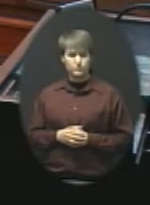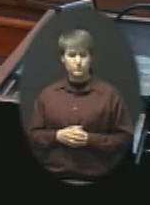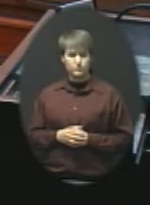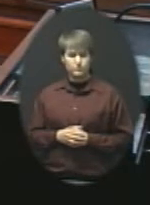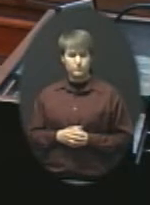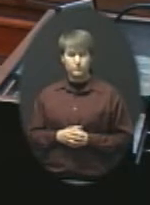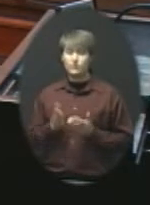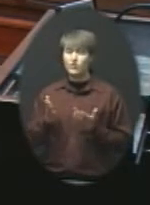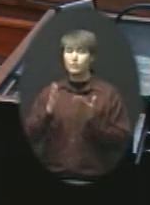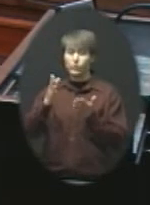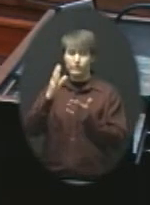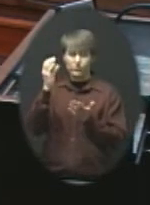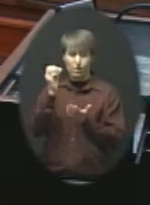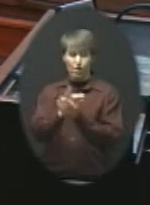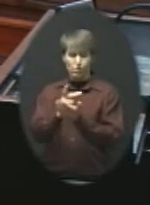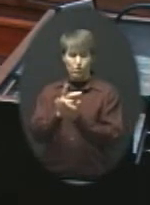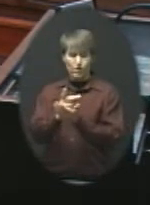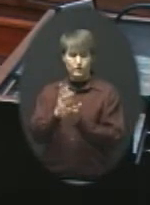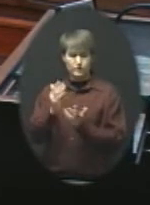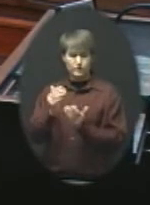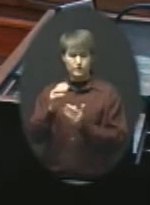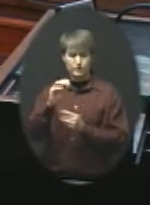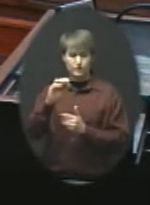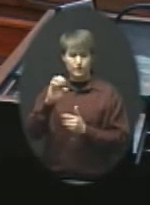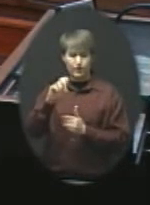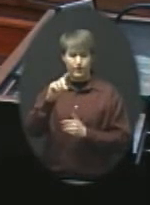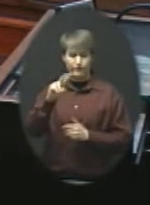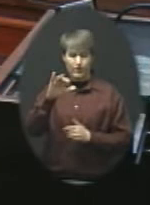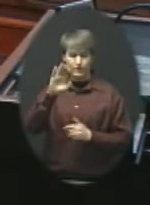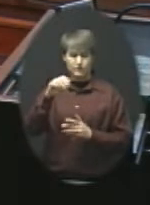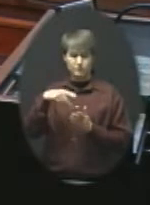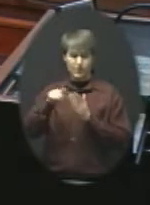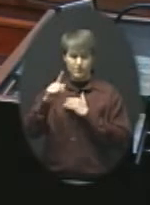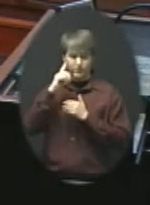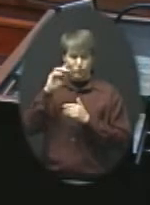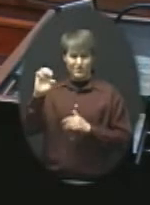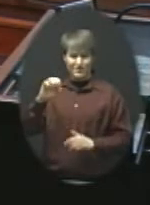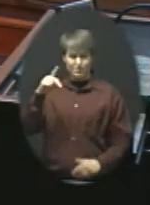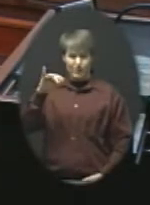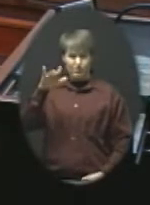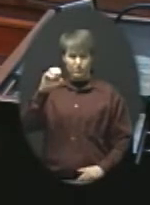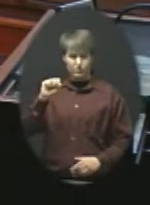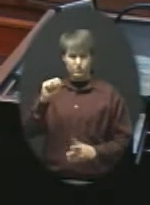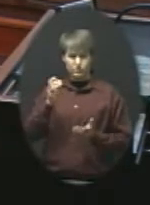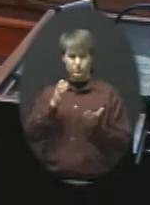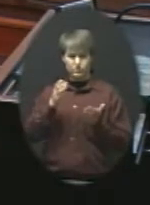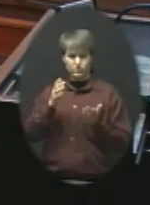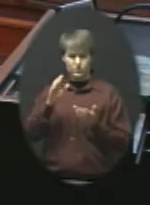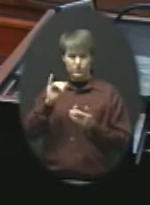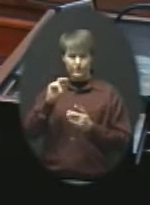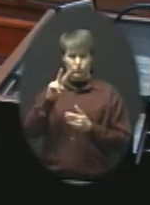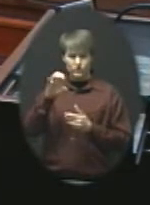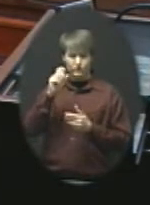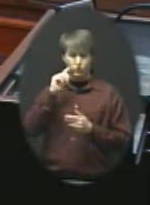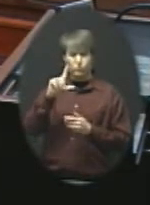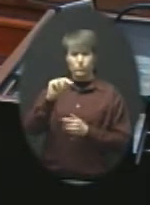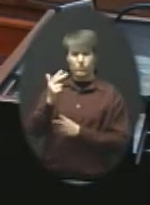I move to authorize advance payments for e-payable invoices for 2013-2014. Second.